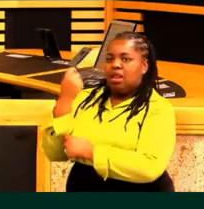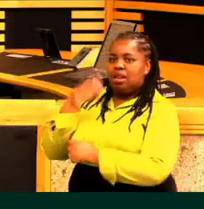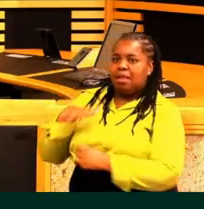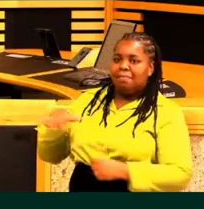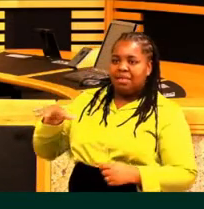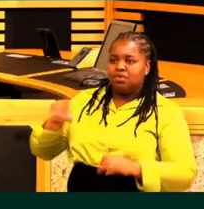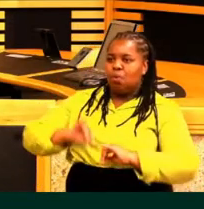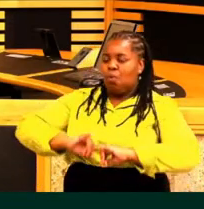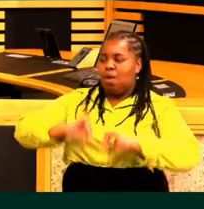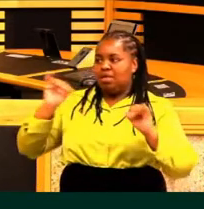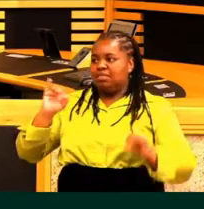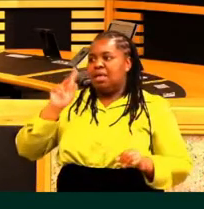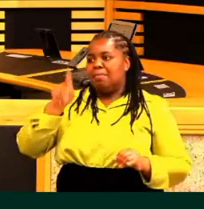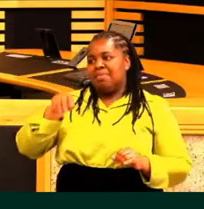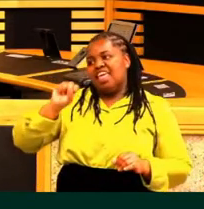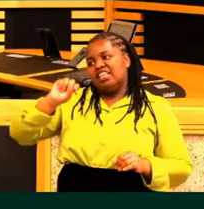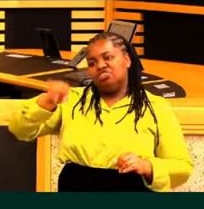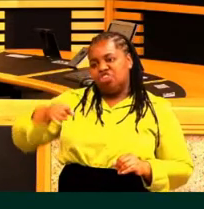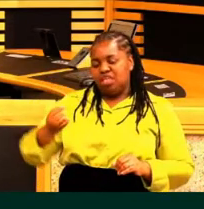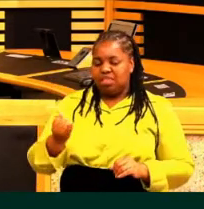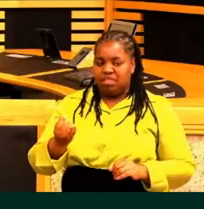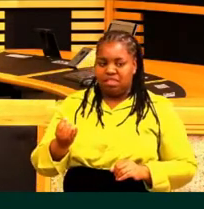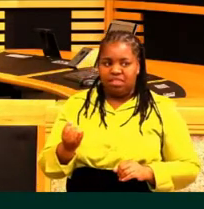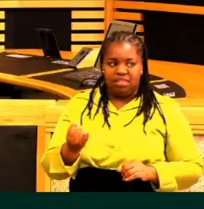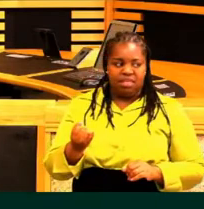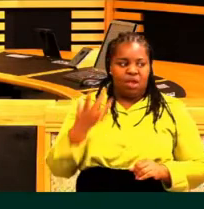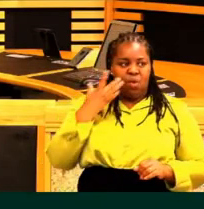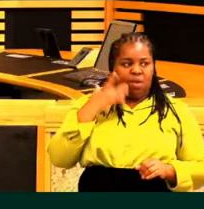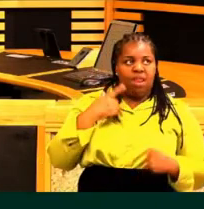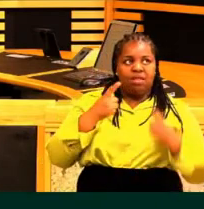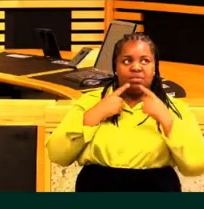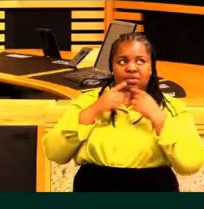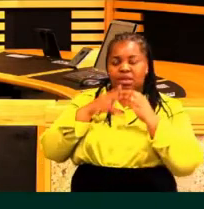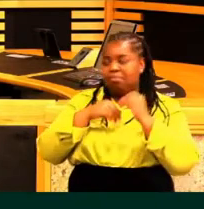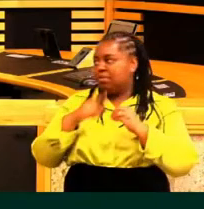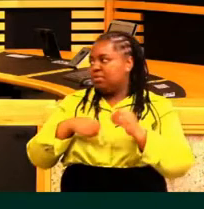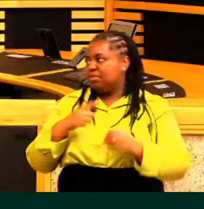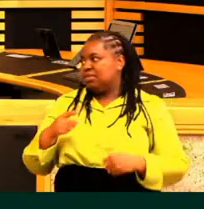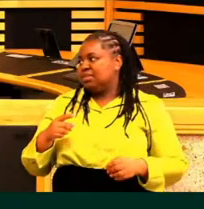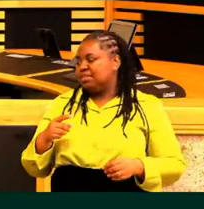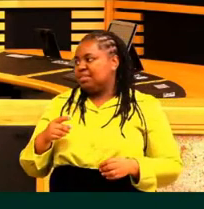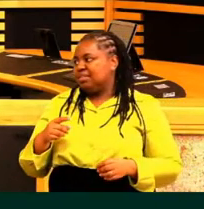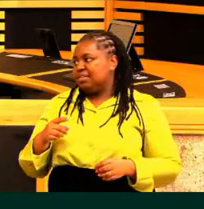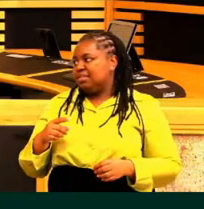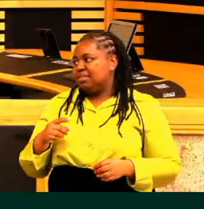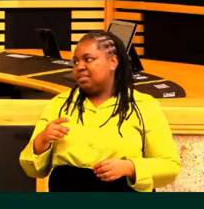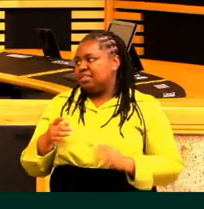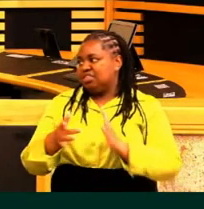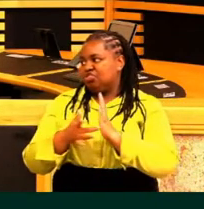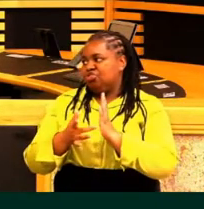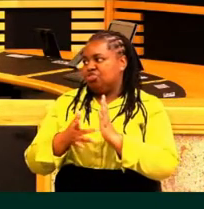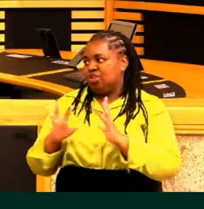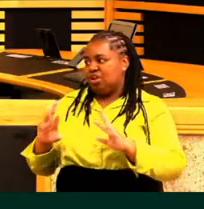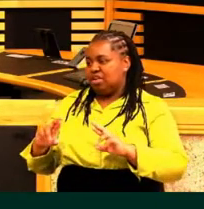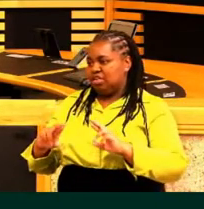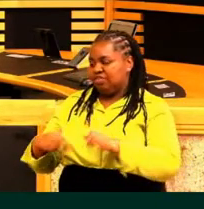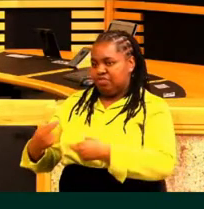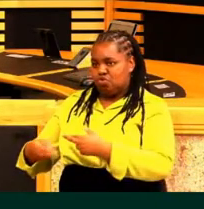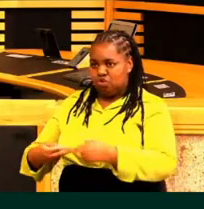especially positions we're not talking about digital revolutions